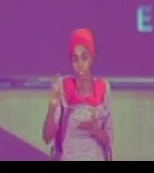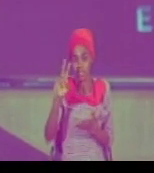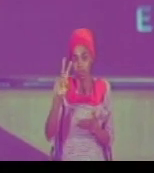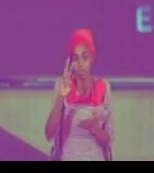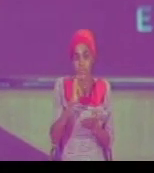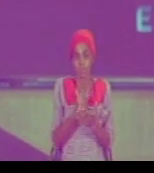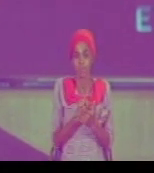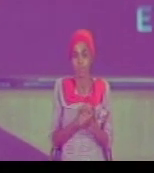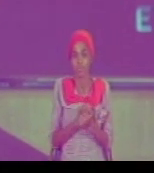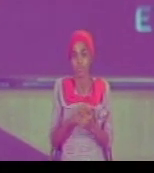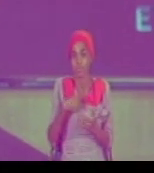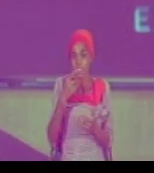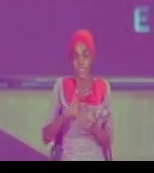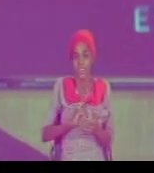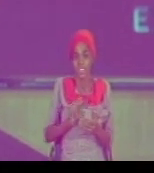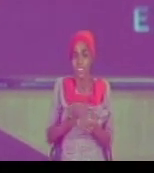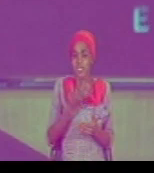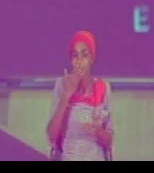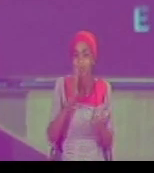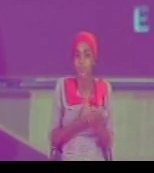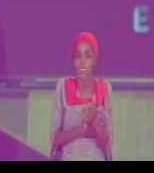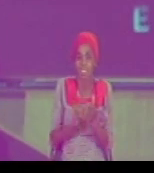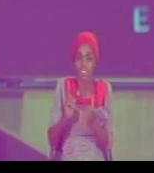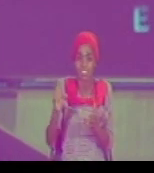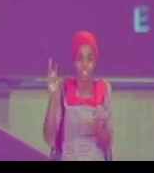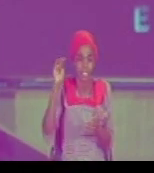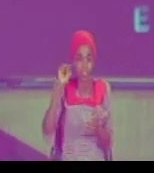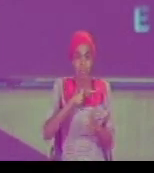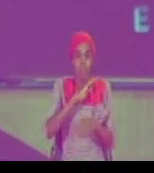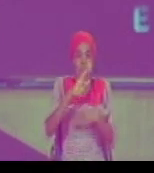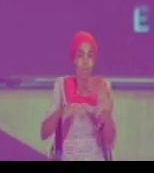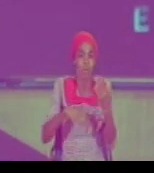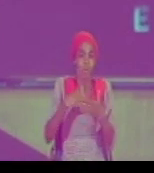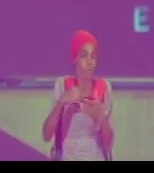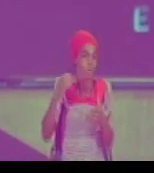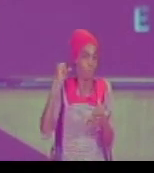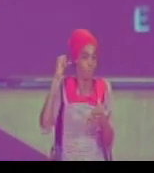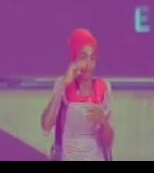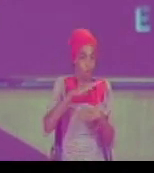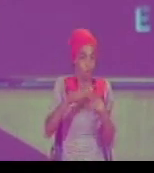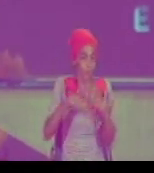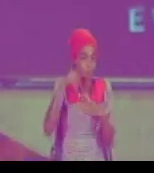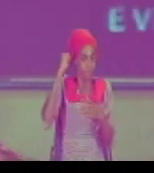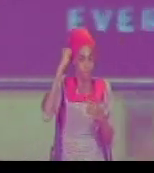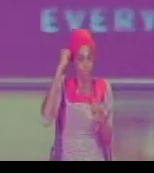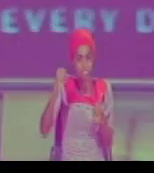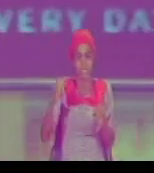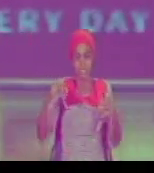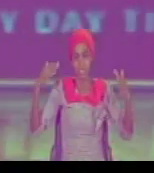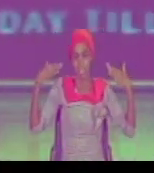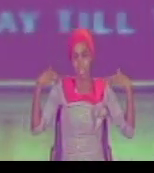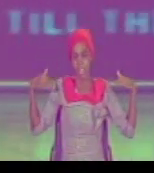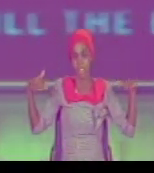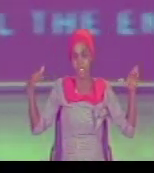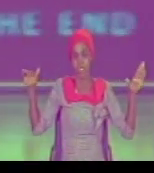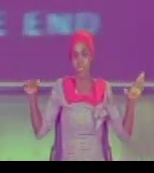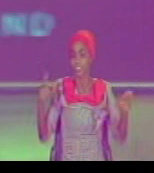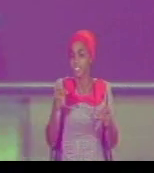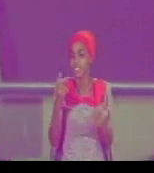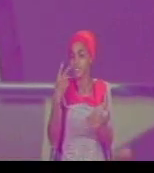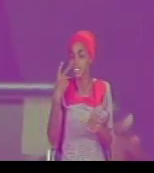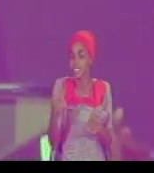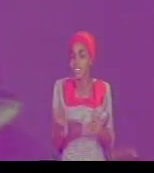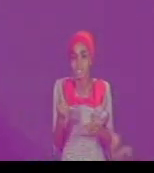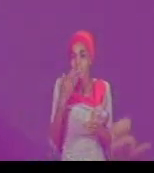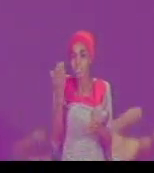us, praise him, all his angels. You see, the praises of the Lord has history. It is not